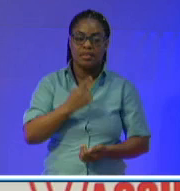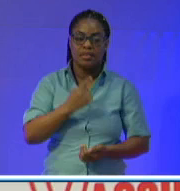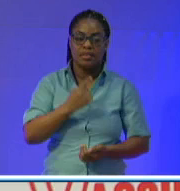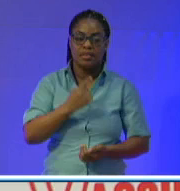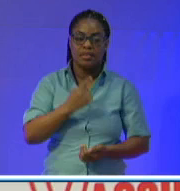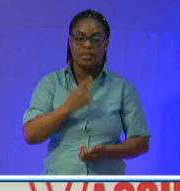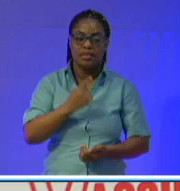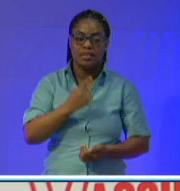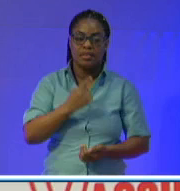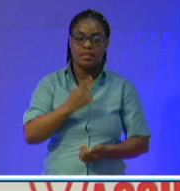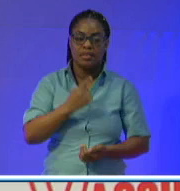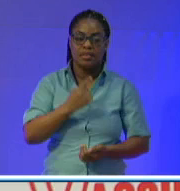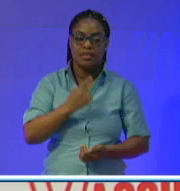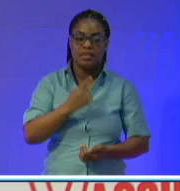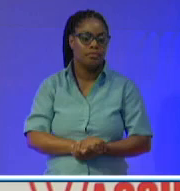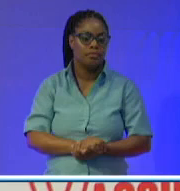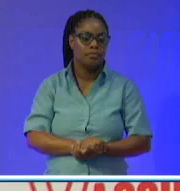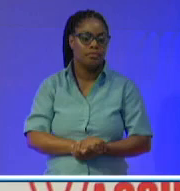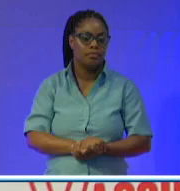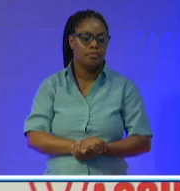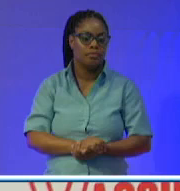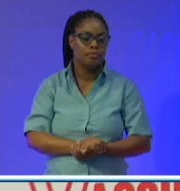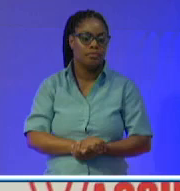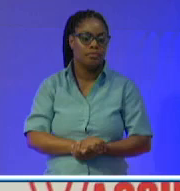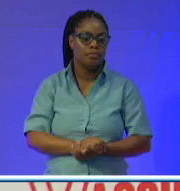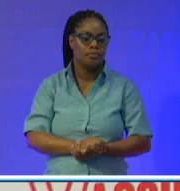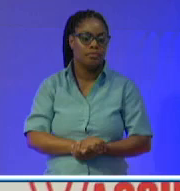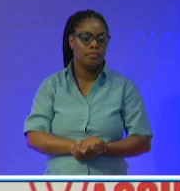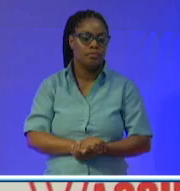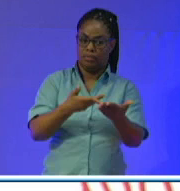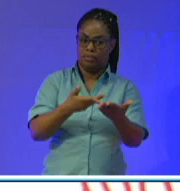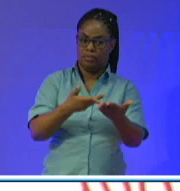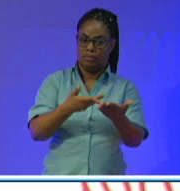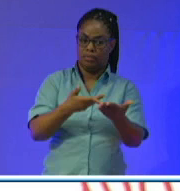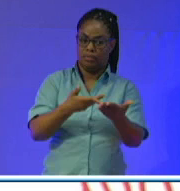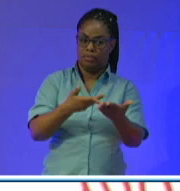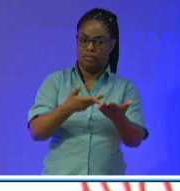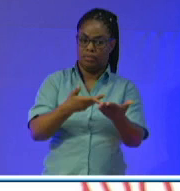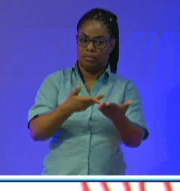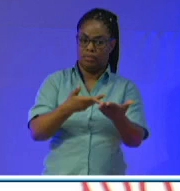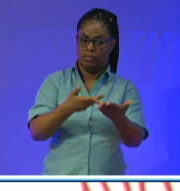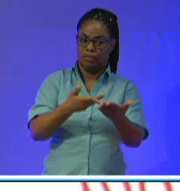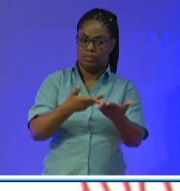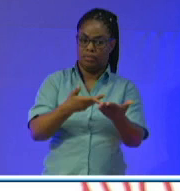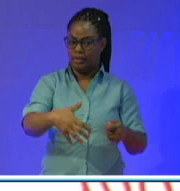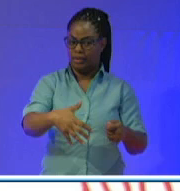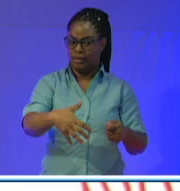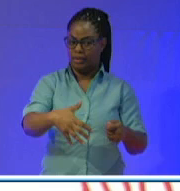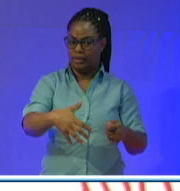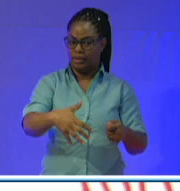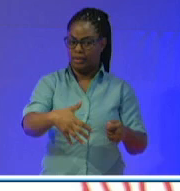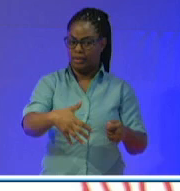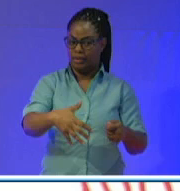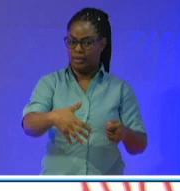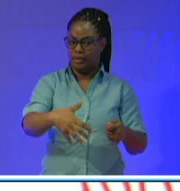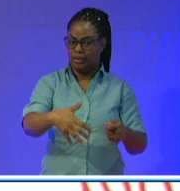Can you reinforce the information on these conditions? Right. Again, yeah. So again, especially and this